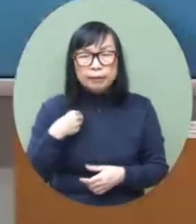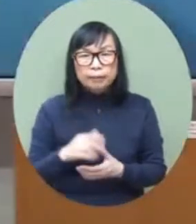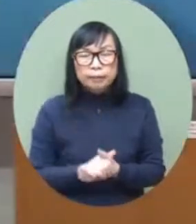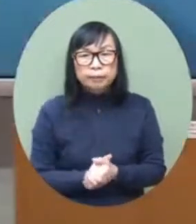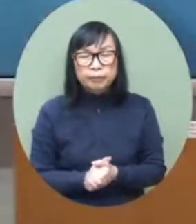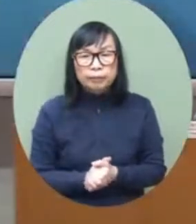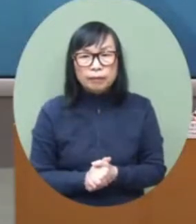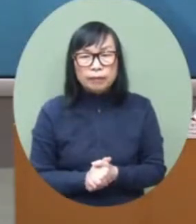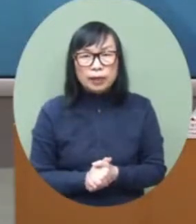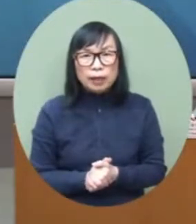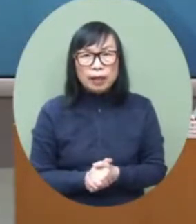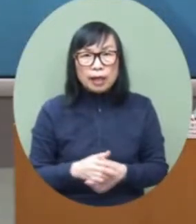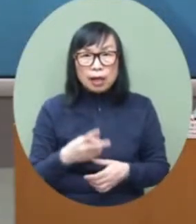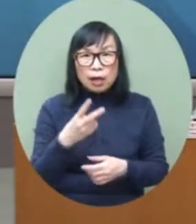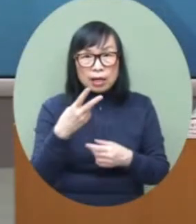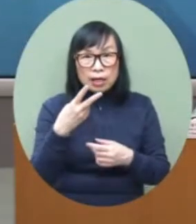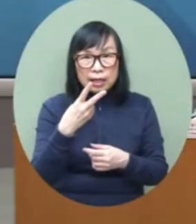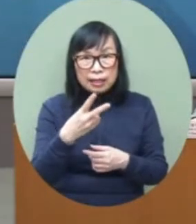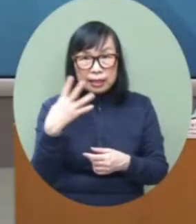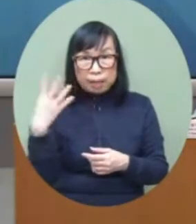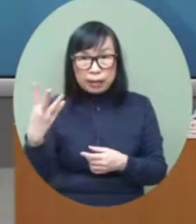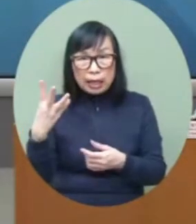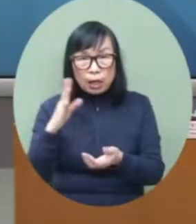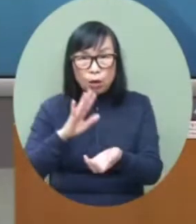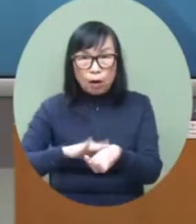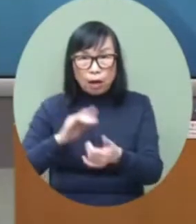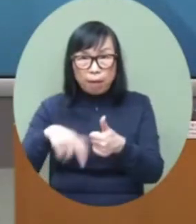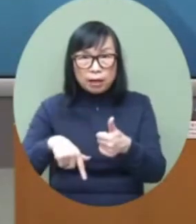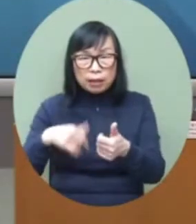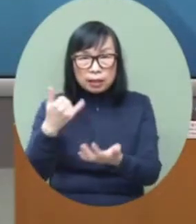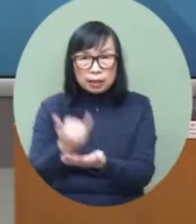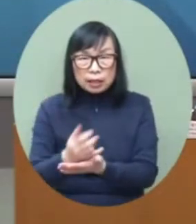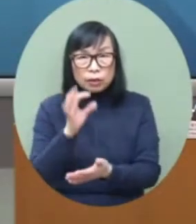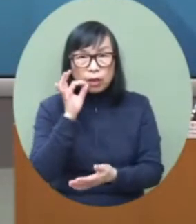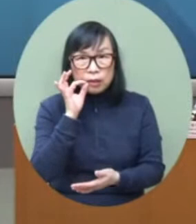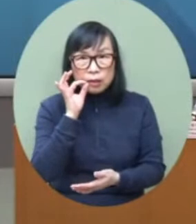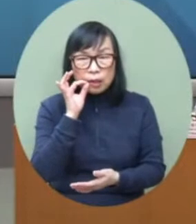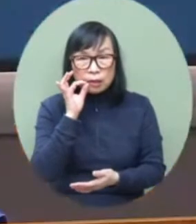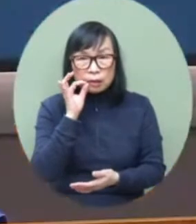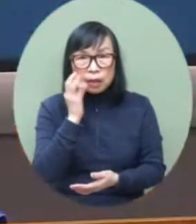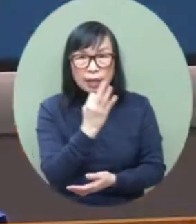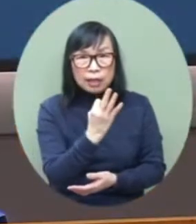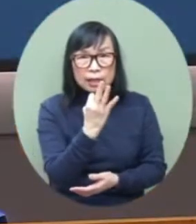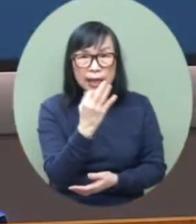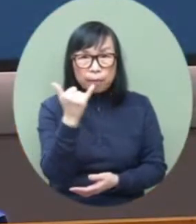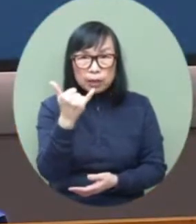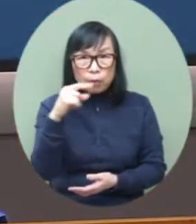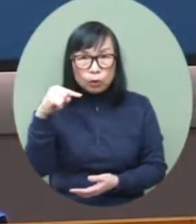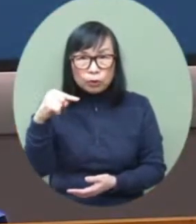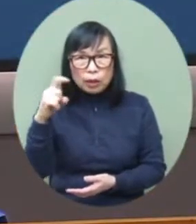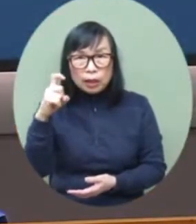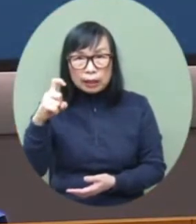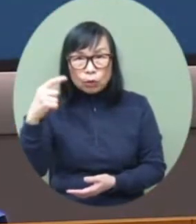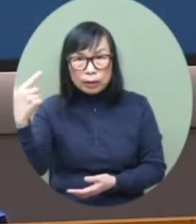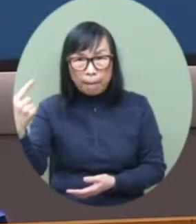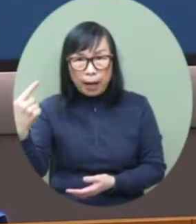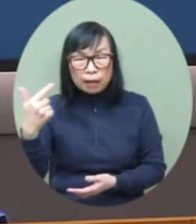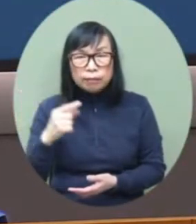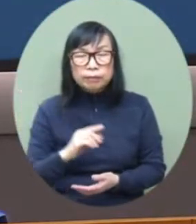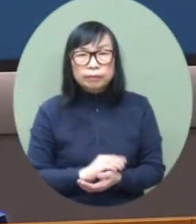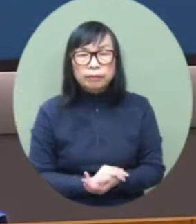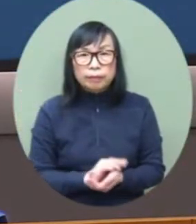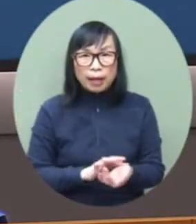will make available the information. For the 24 disease patients, the range in age